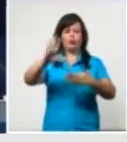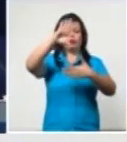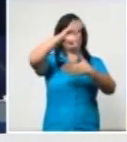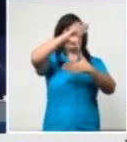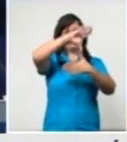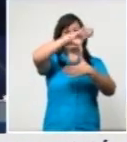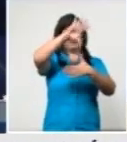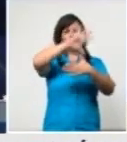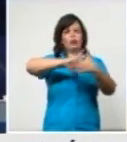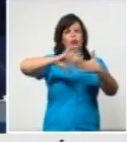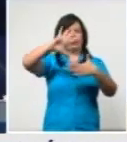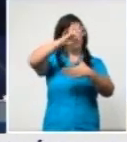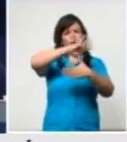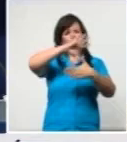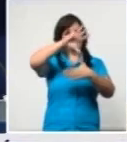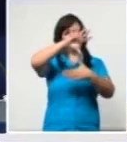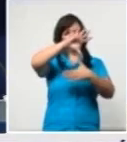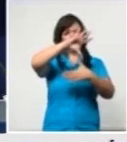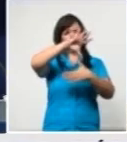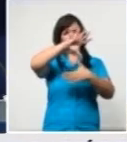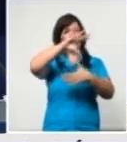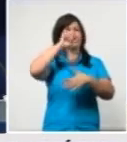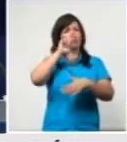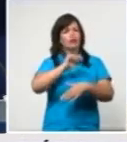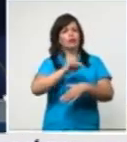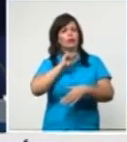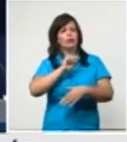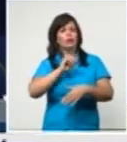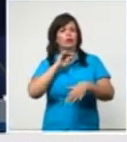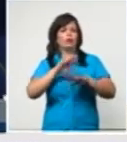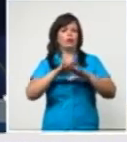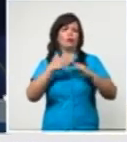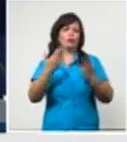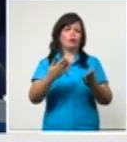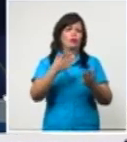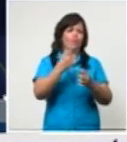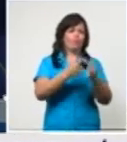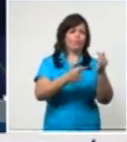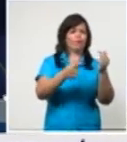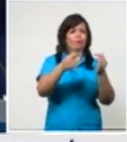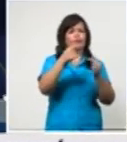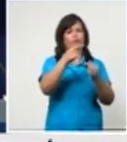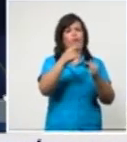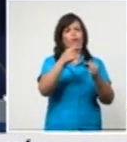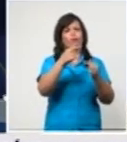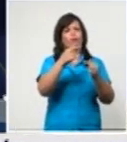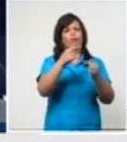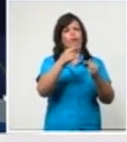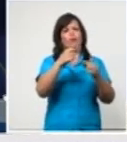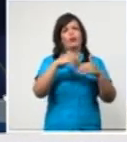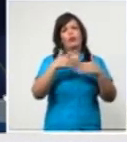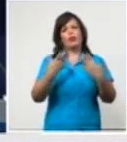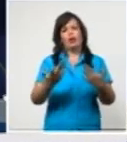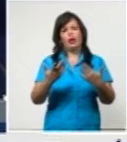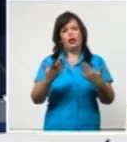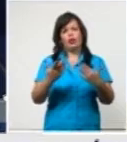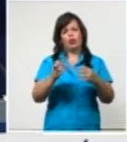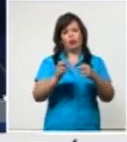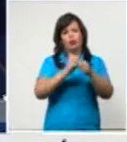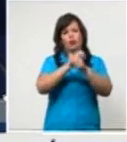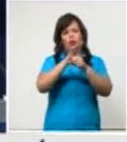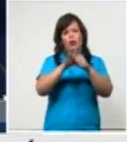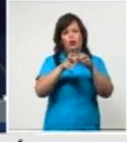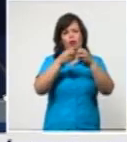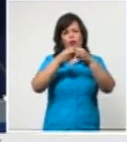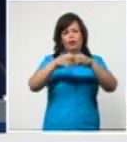103,837 just reported yesterday, and it already accounts for over 50%,